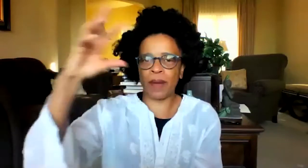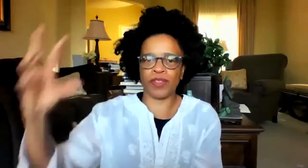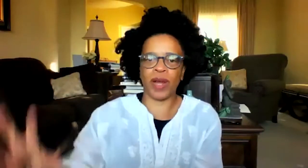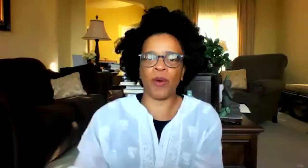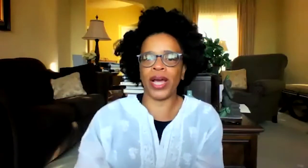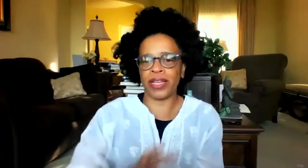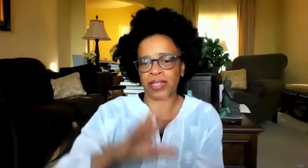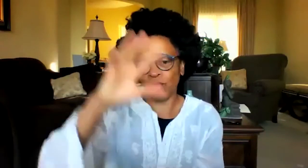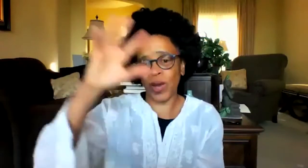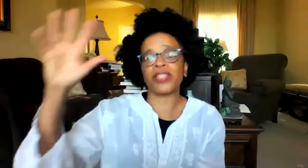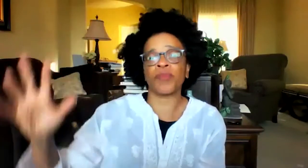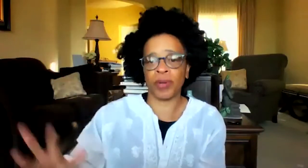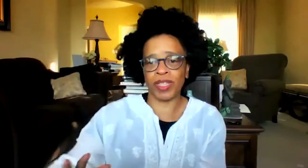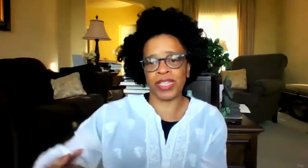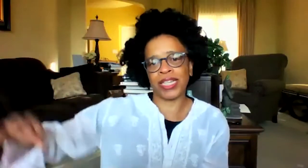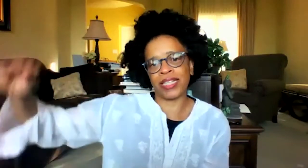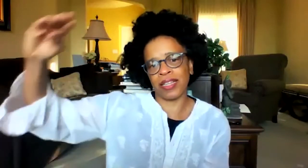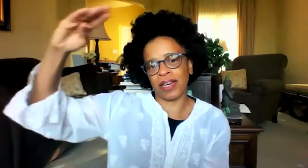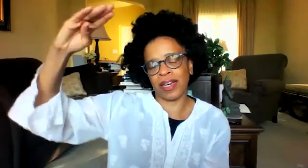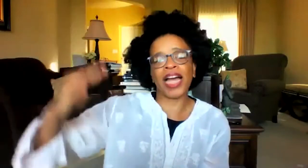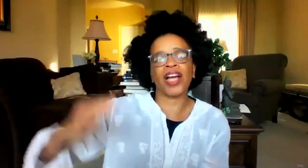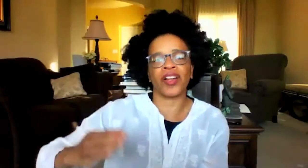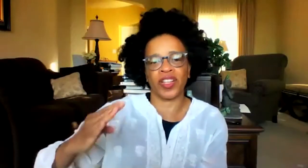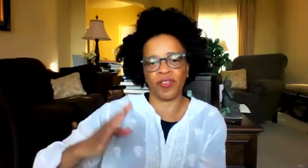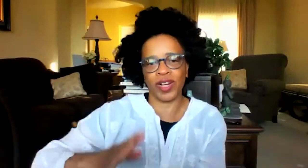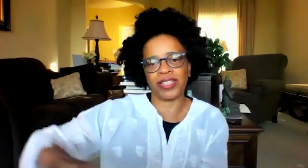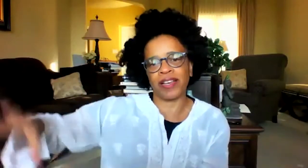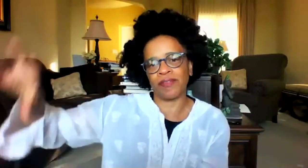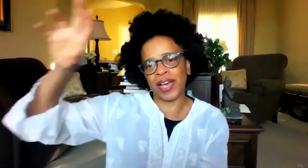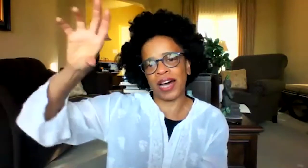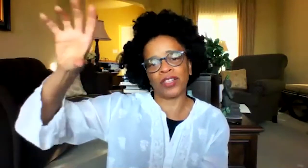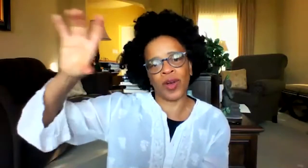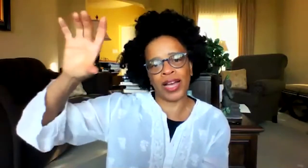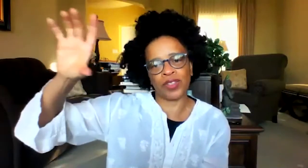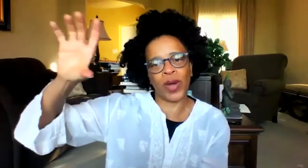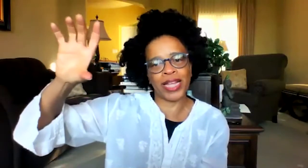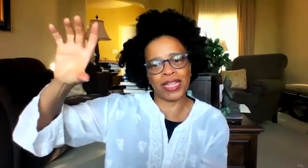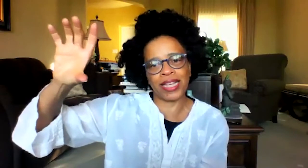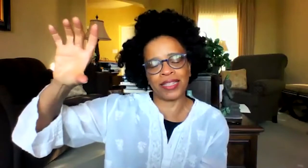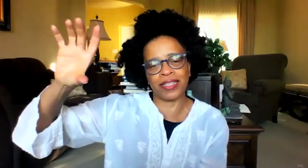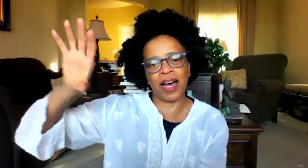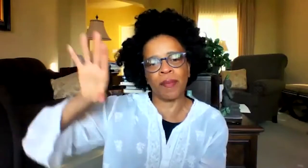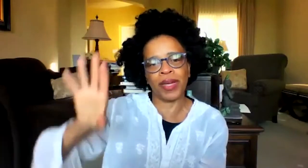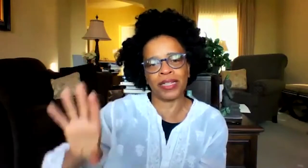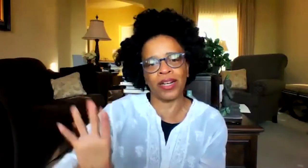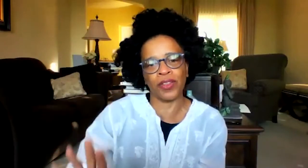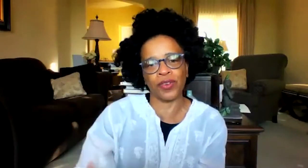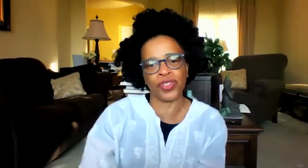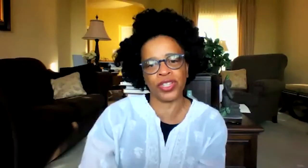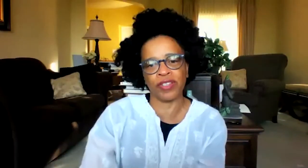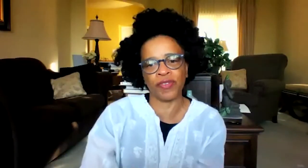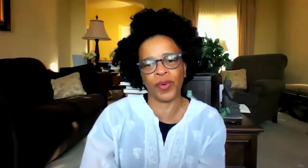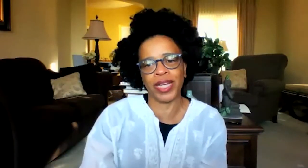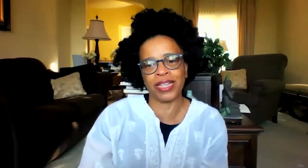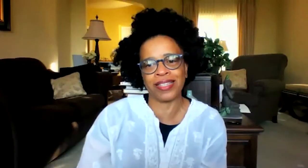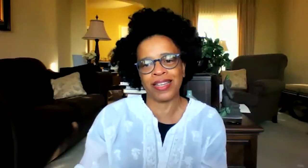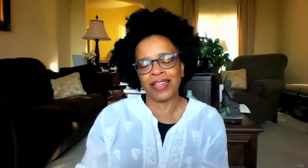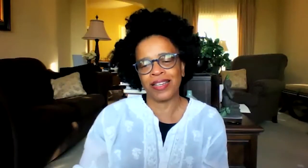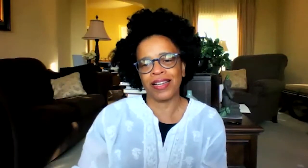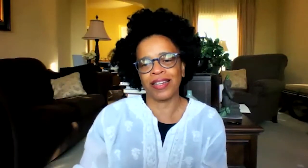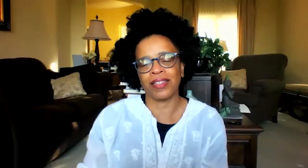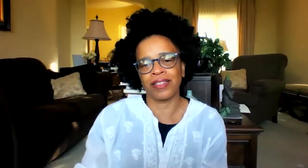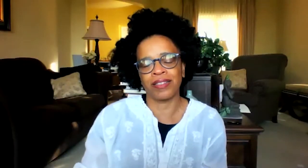these habits around white supremacy and the hierarchy of race that valorize whiteness at the top and others in different